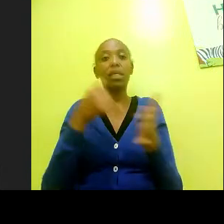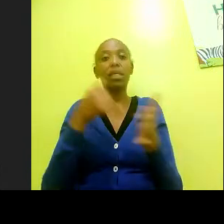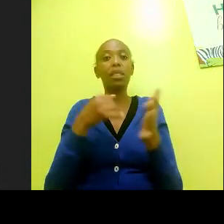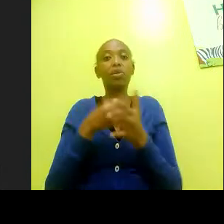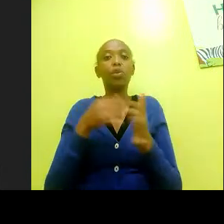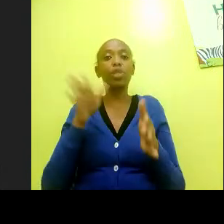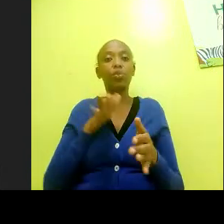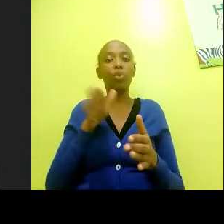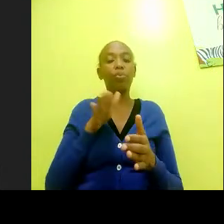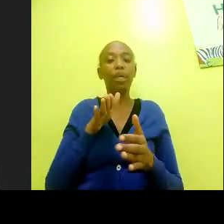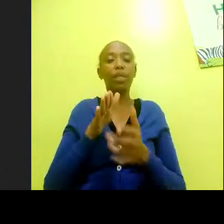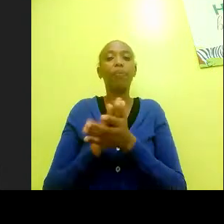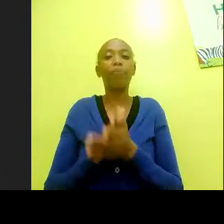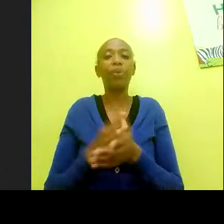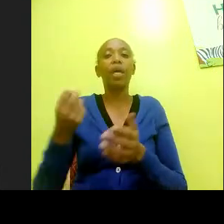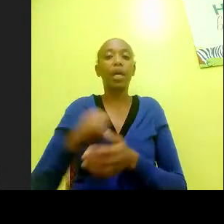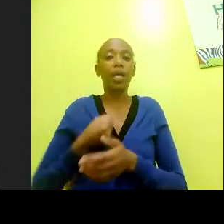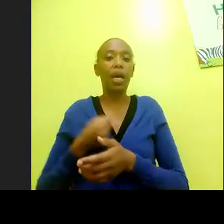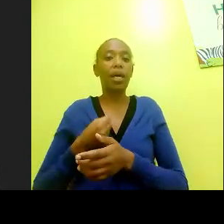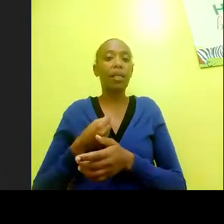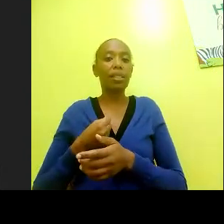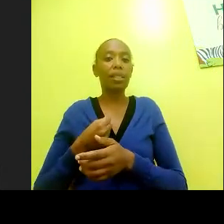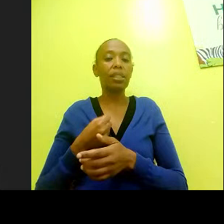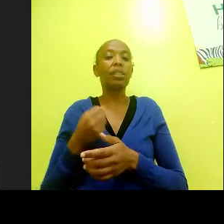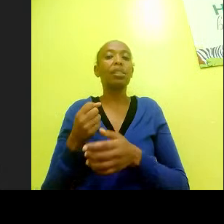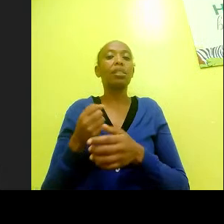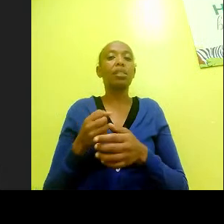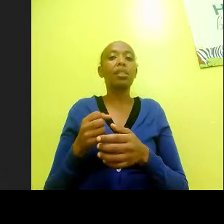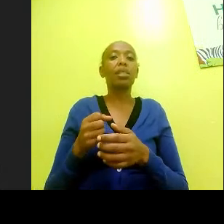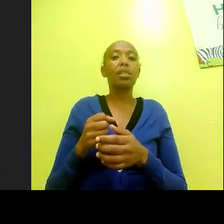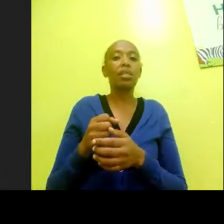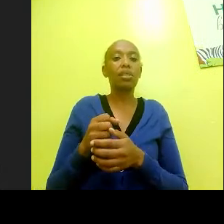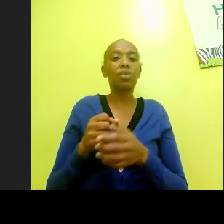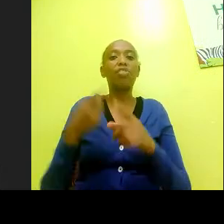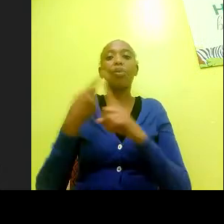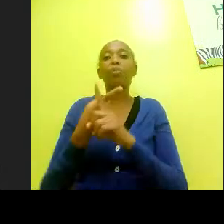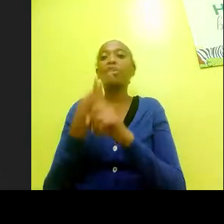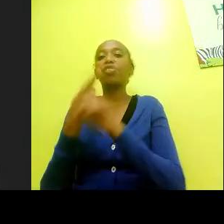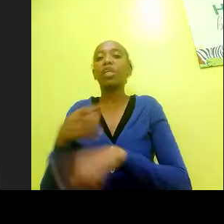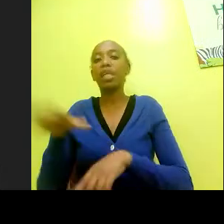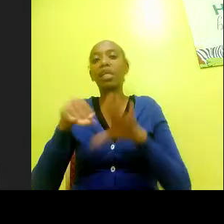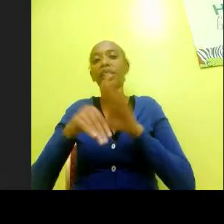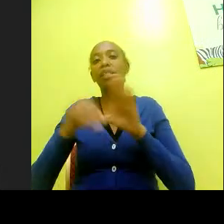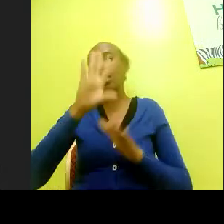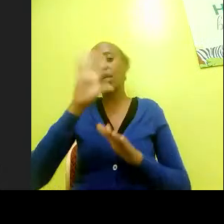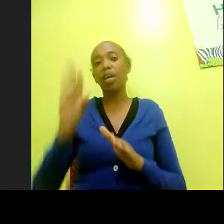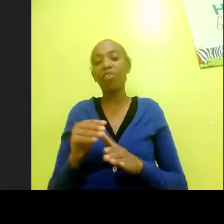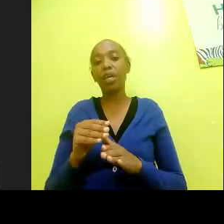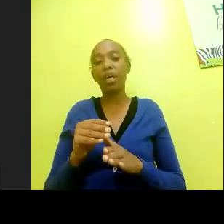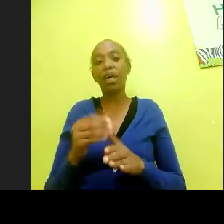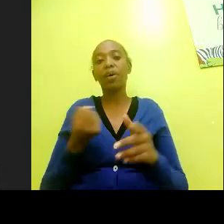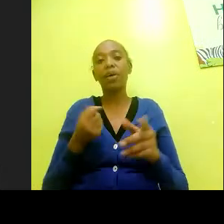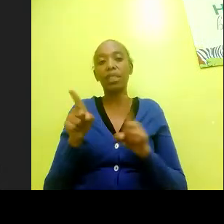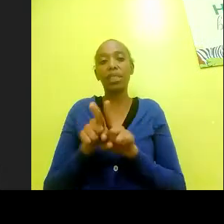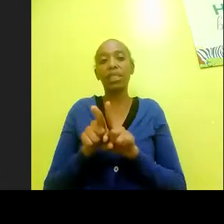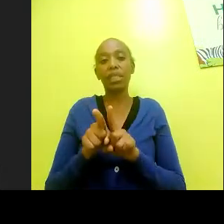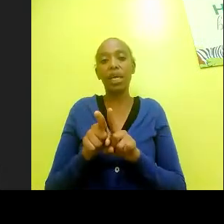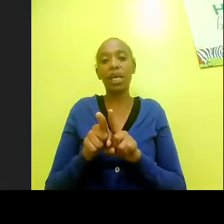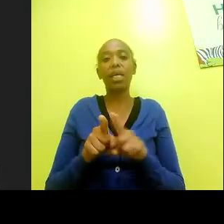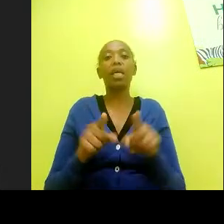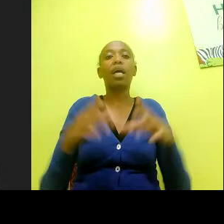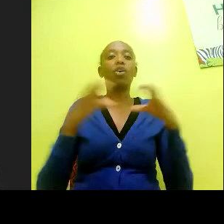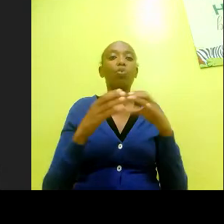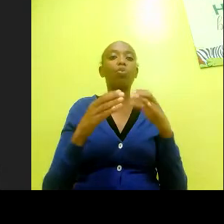women, girls, academia, CSOs from across Africa, our sisters agencies to further